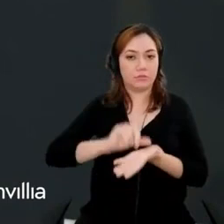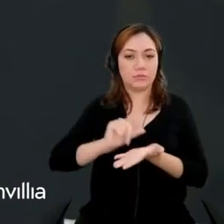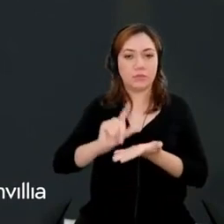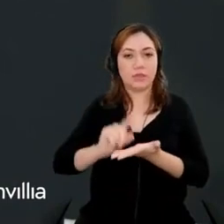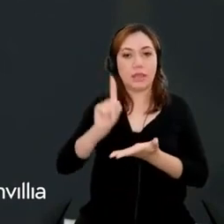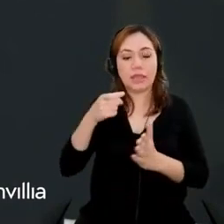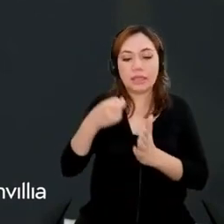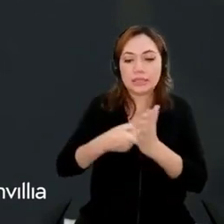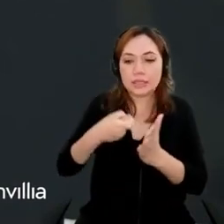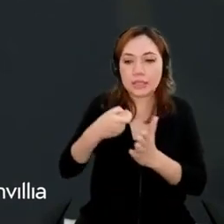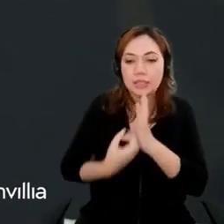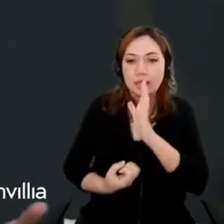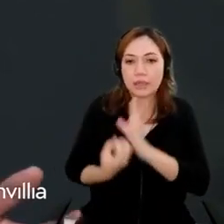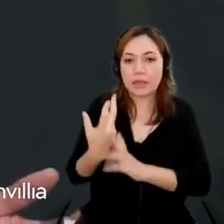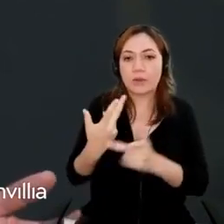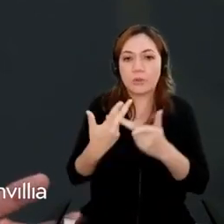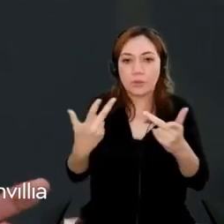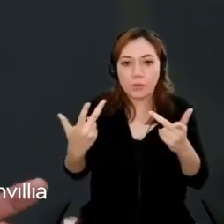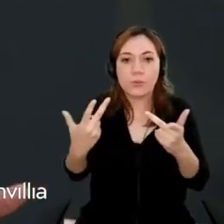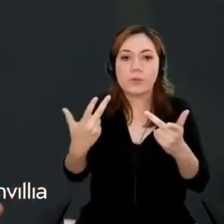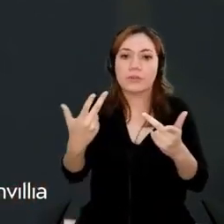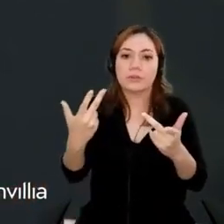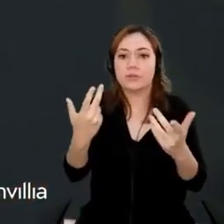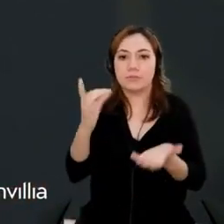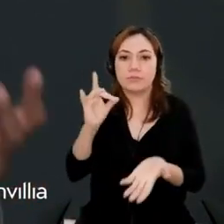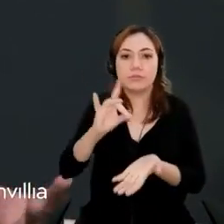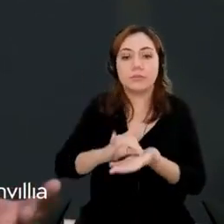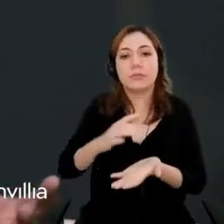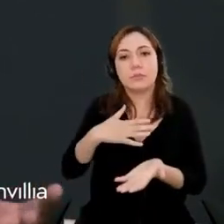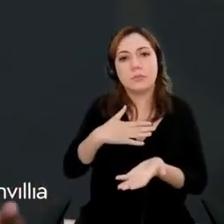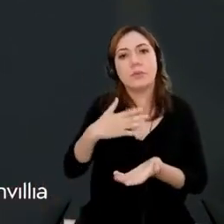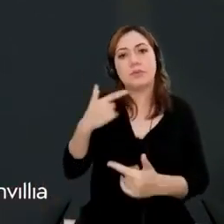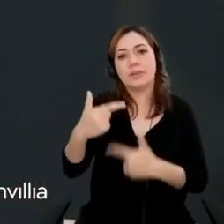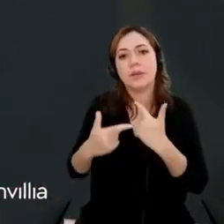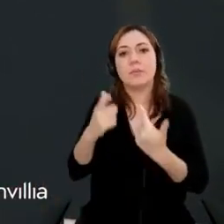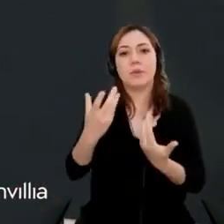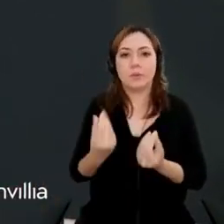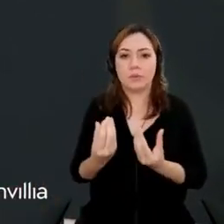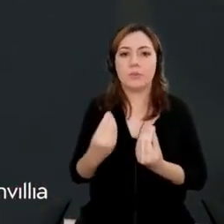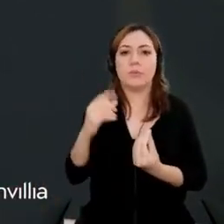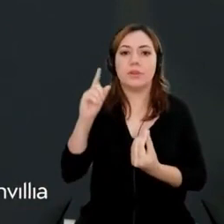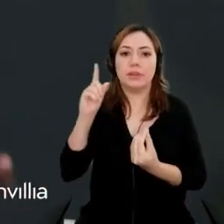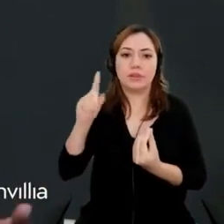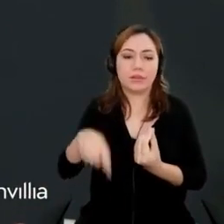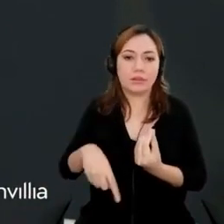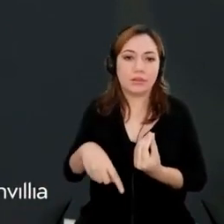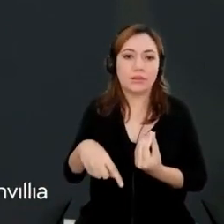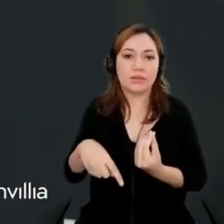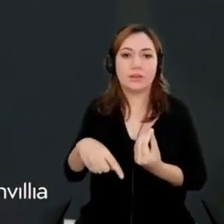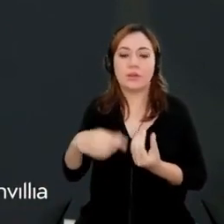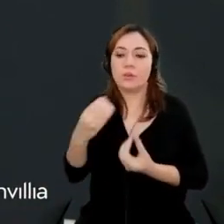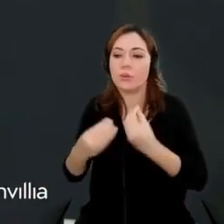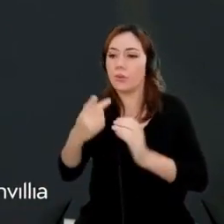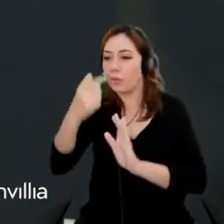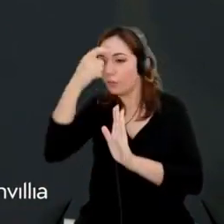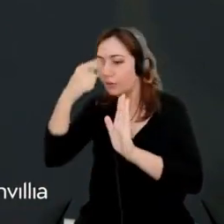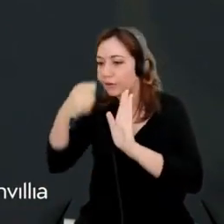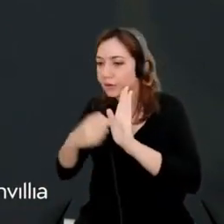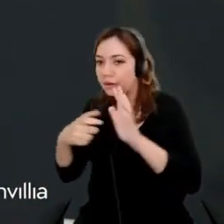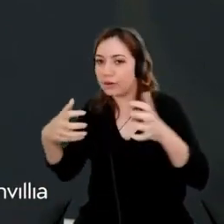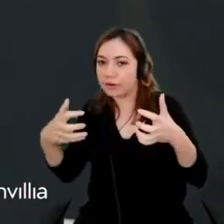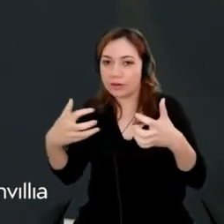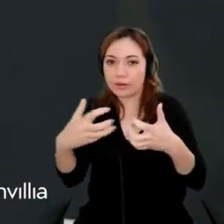real. So a lot of my work is across how to integrate AI into things like augmented reality